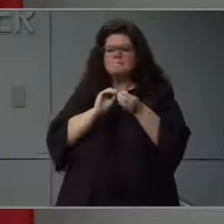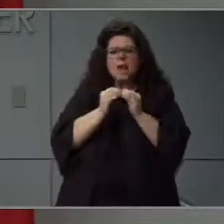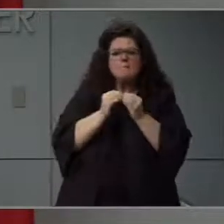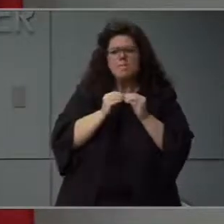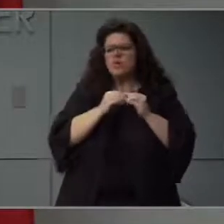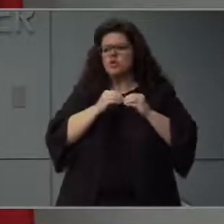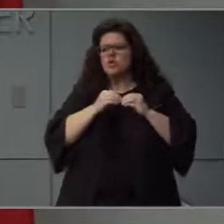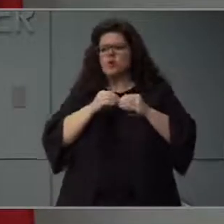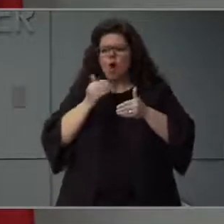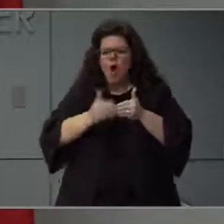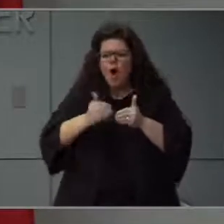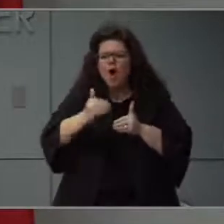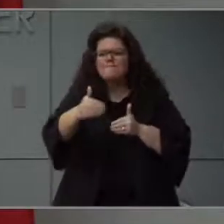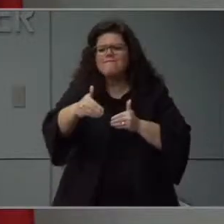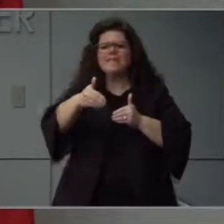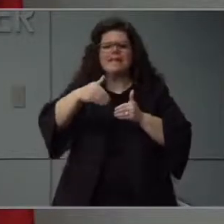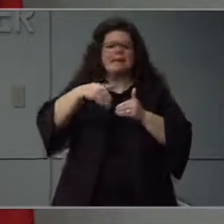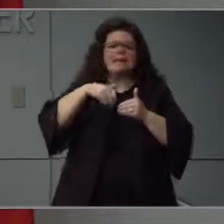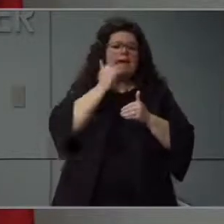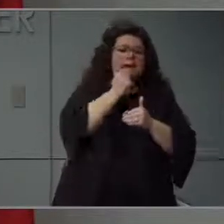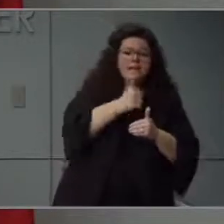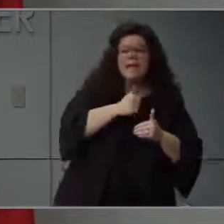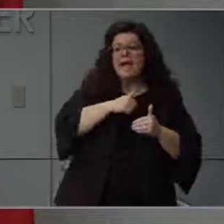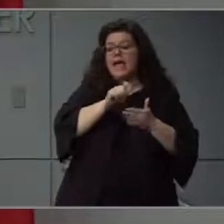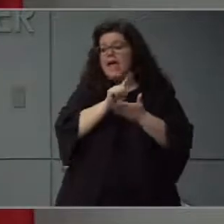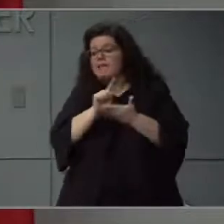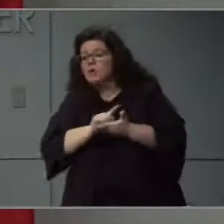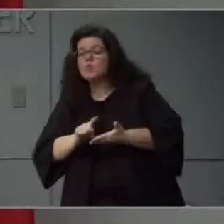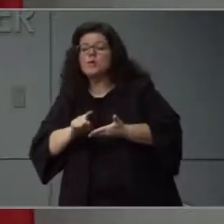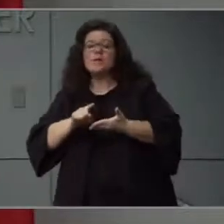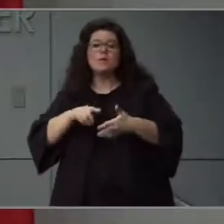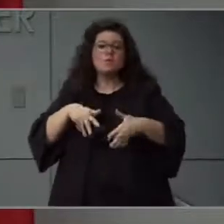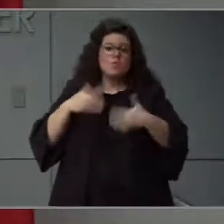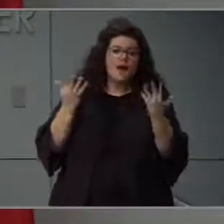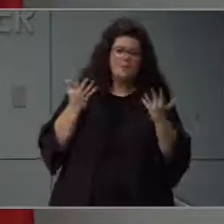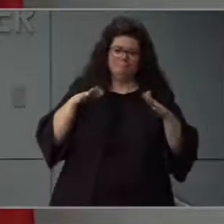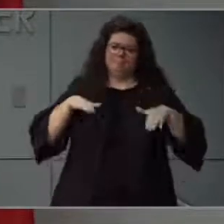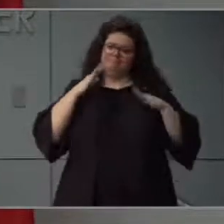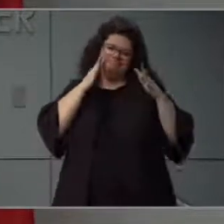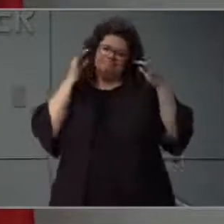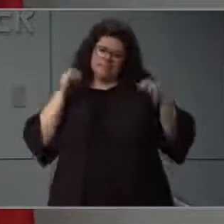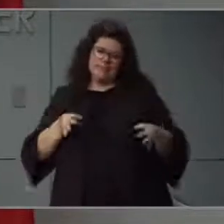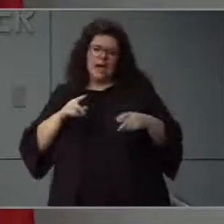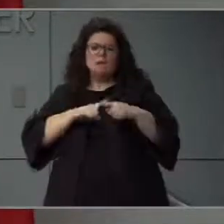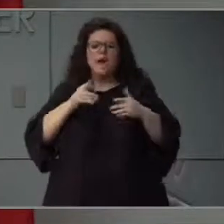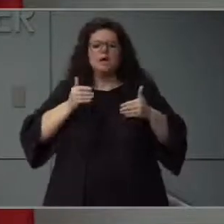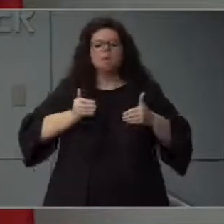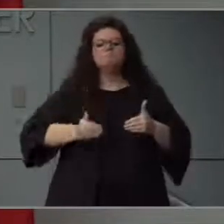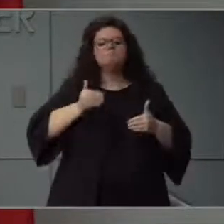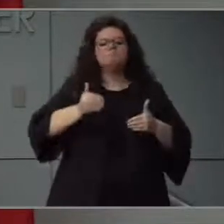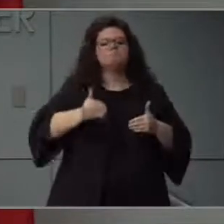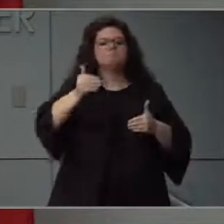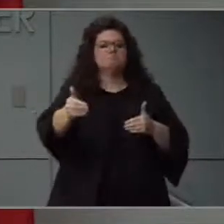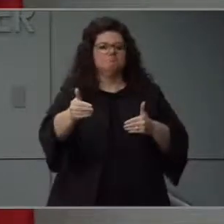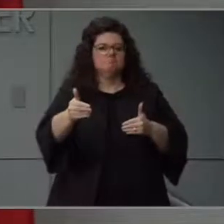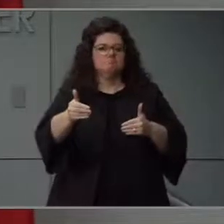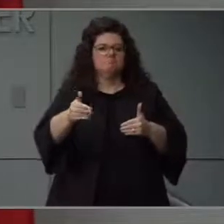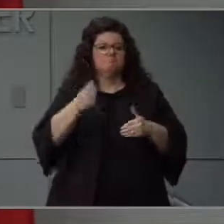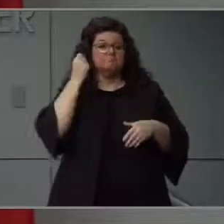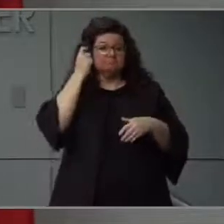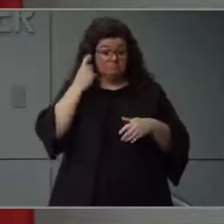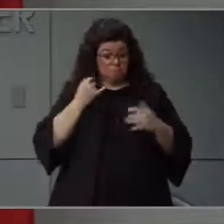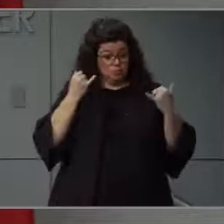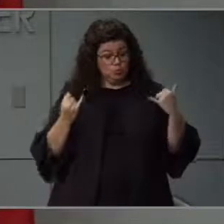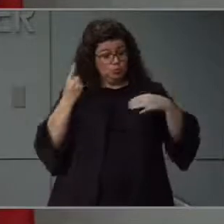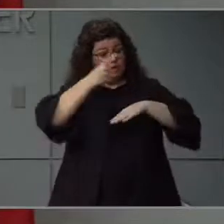details in terms of how often does that mean. So if you test everyone today, that is just a moment in time. What